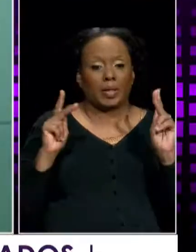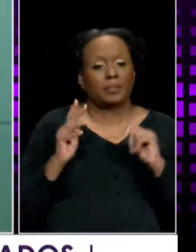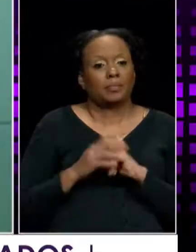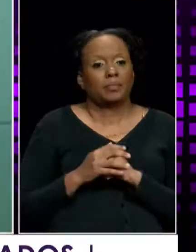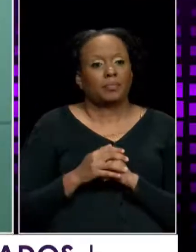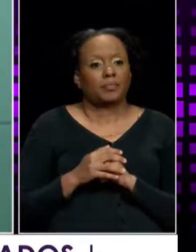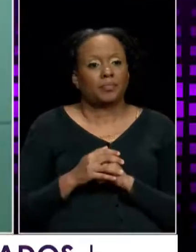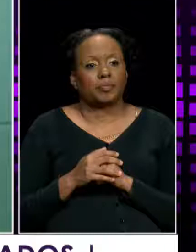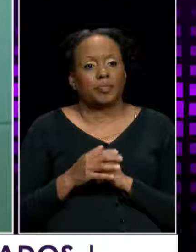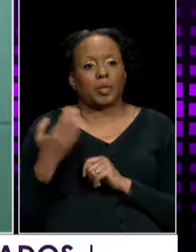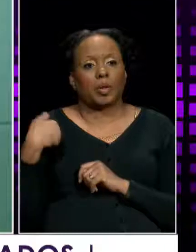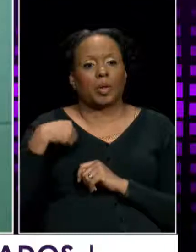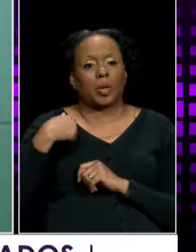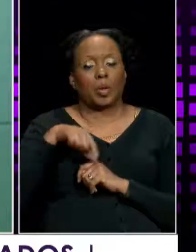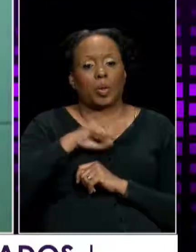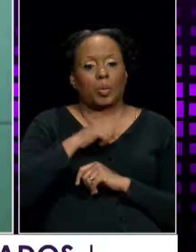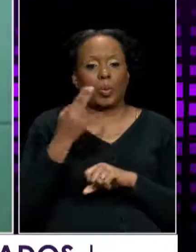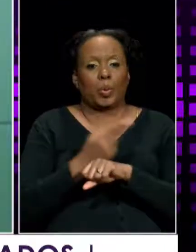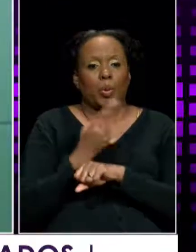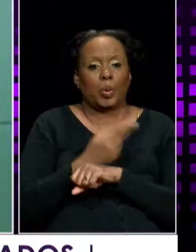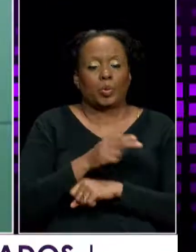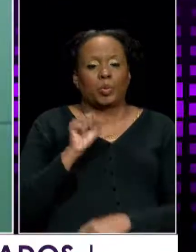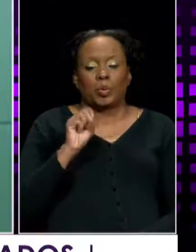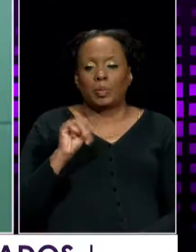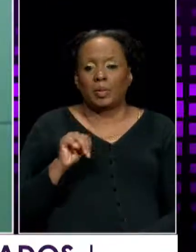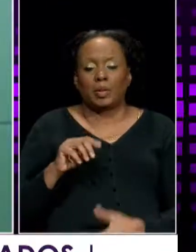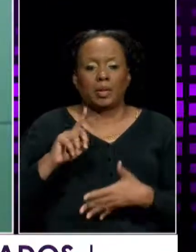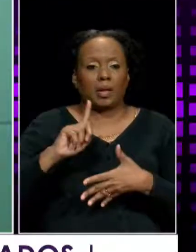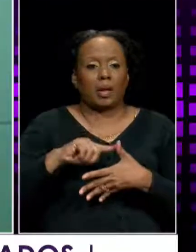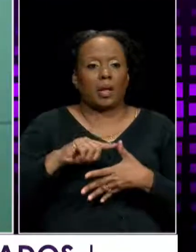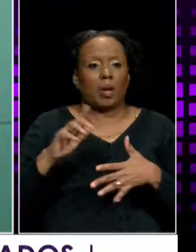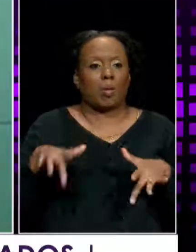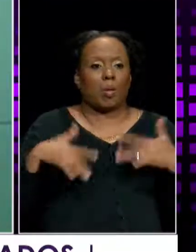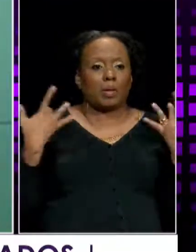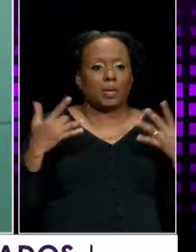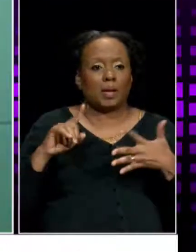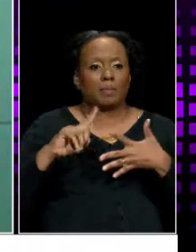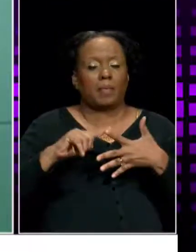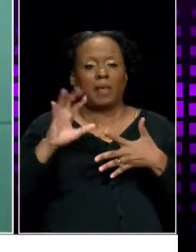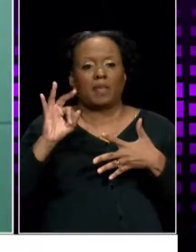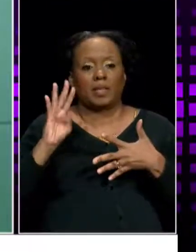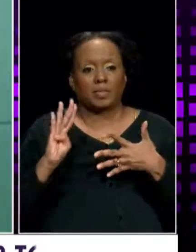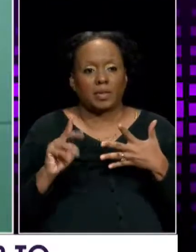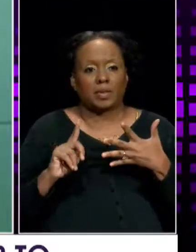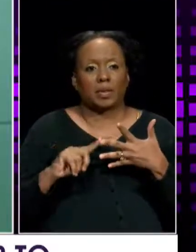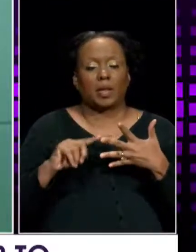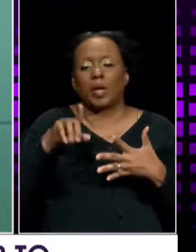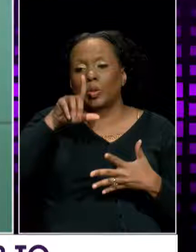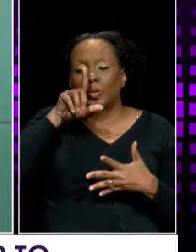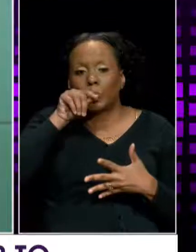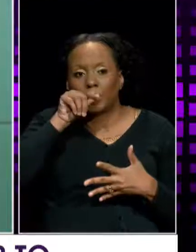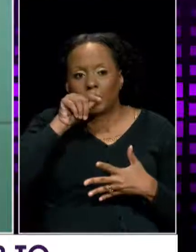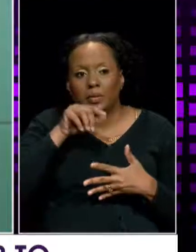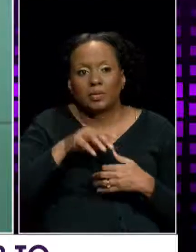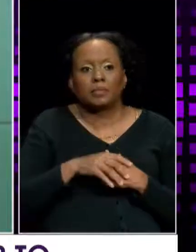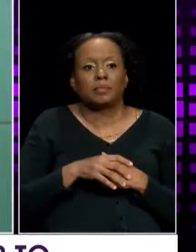we use social media. So that's WhatsApp, Facebook Messenger, and also Twitter. So you sign up for your